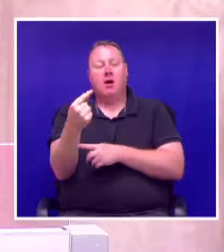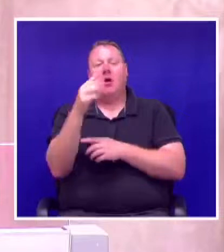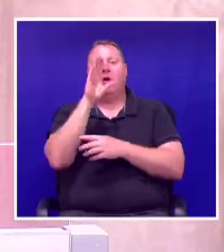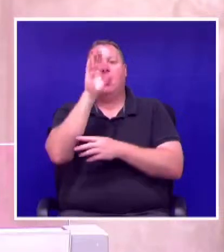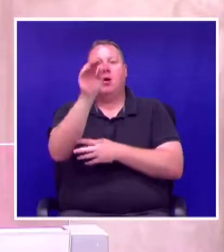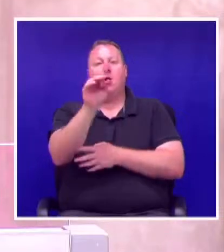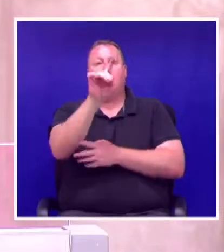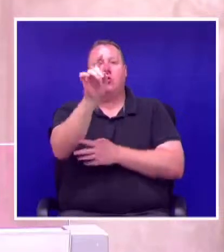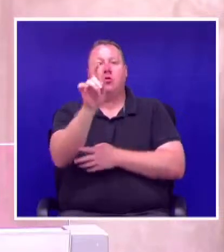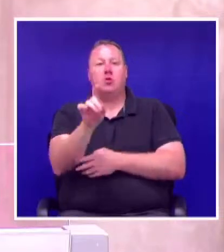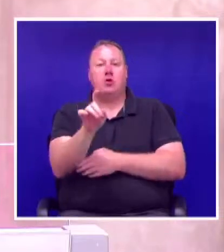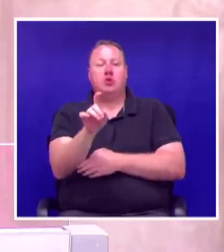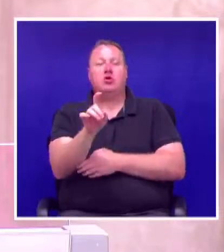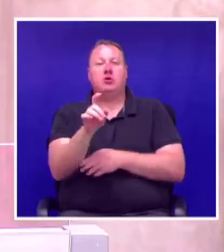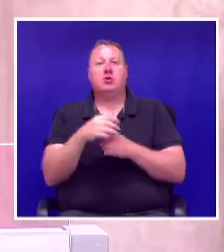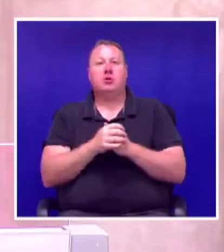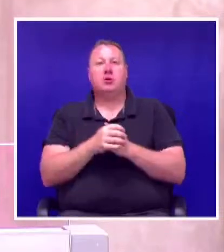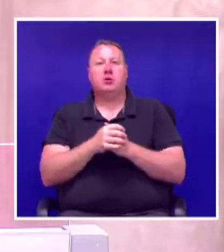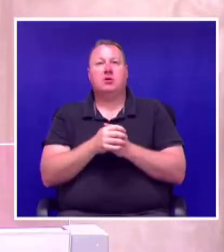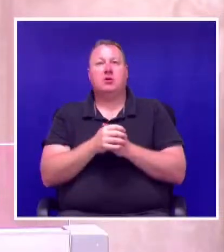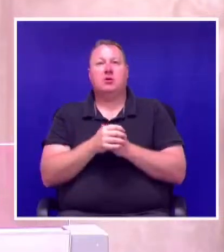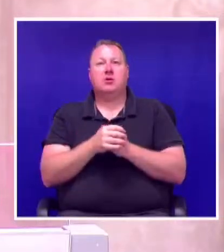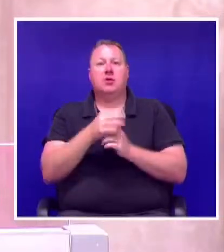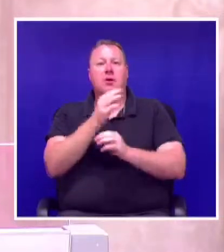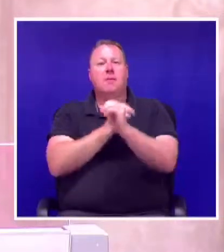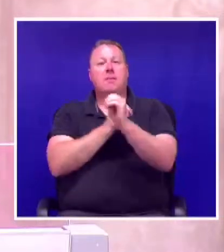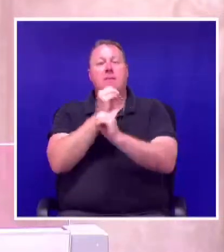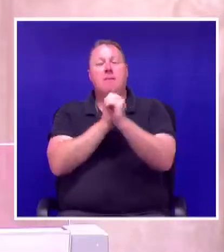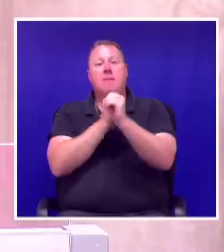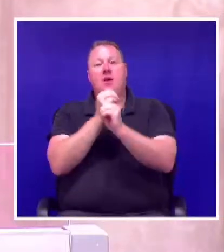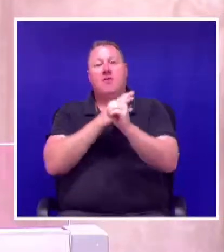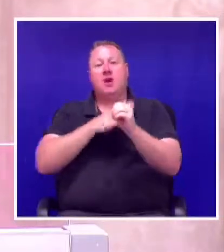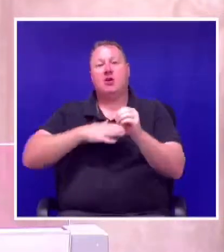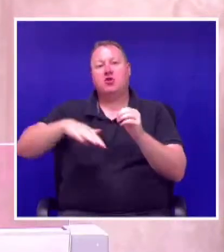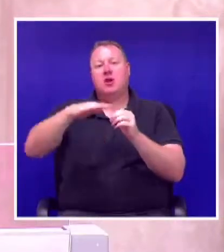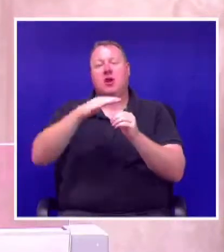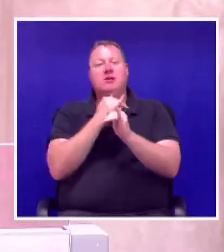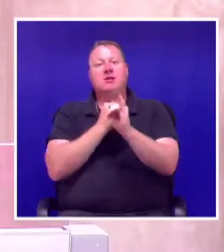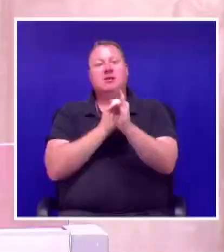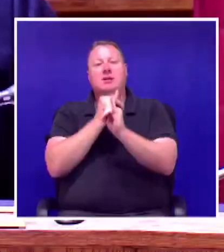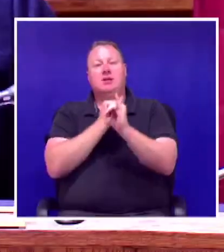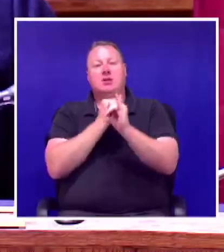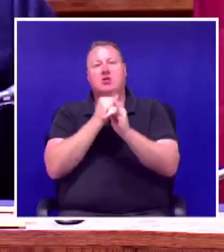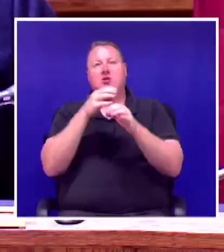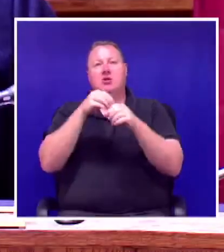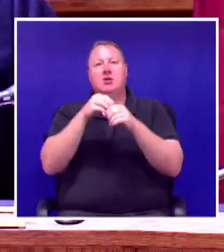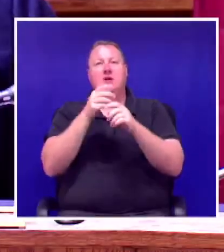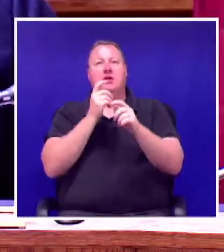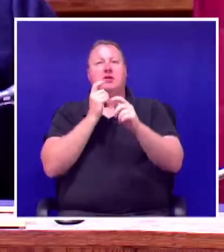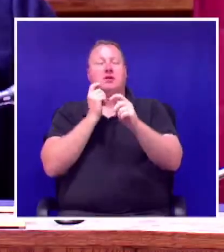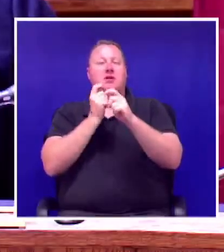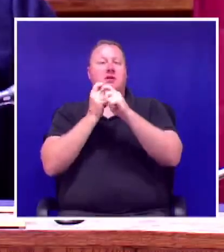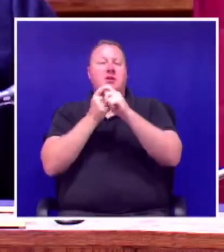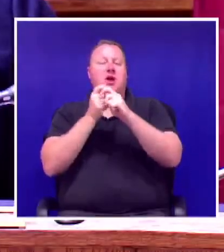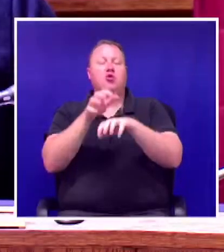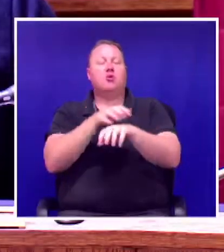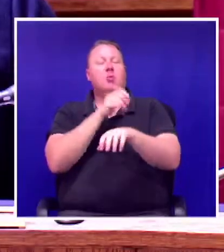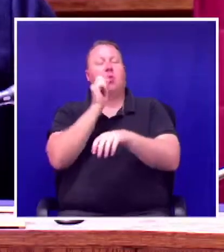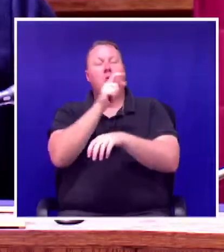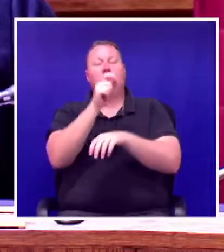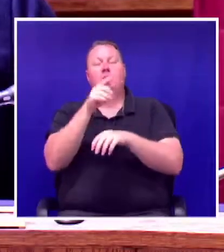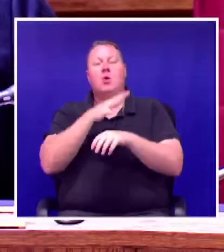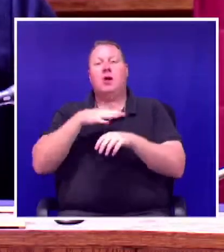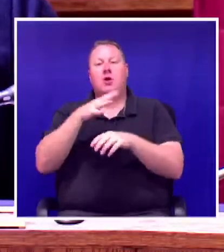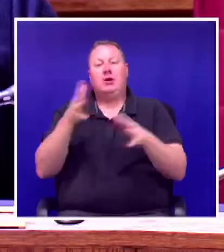on revitalizing and growing the manufacturing sector in our townships and rural areas of